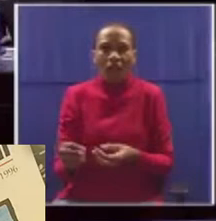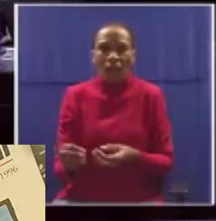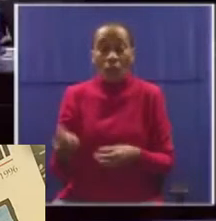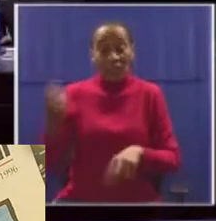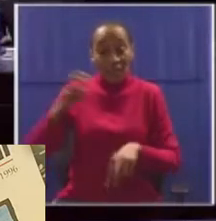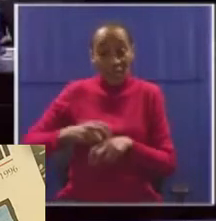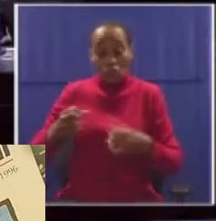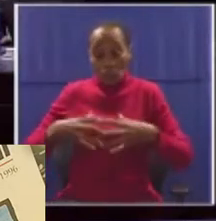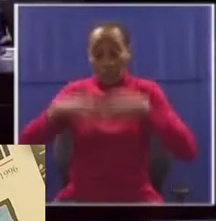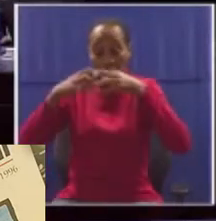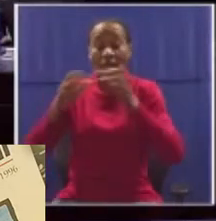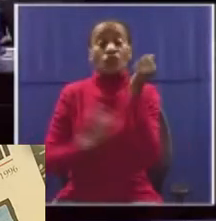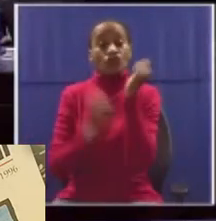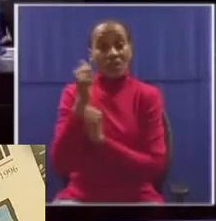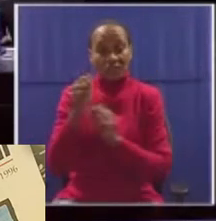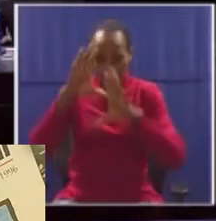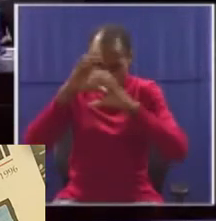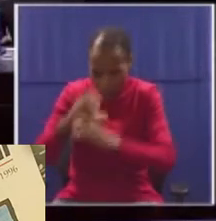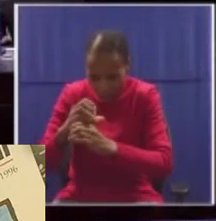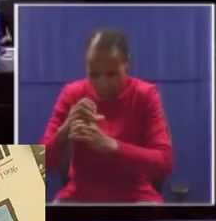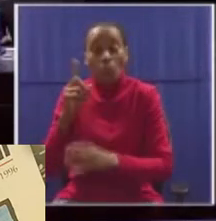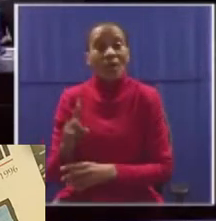be sufficient is strong